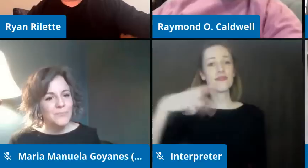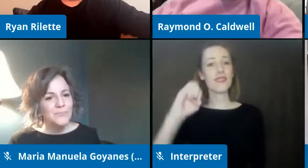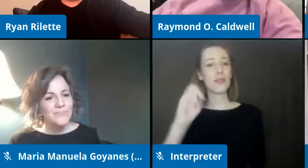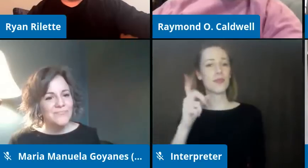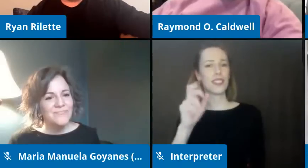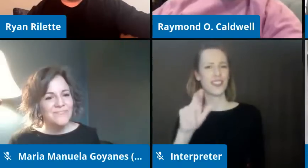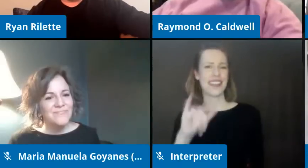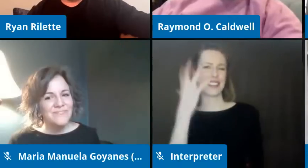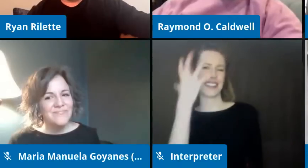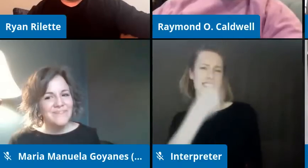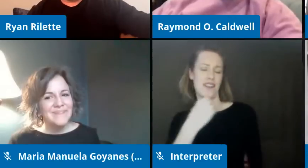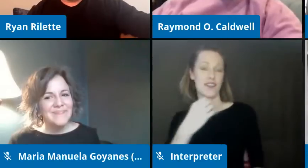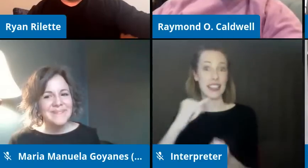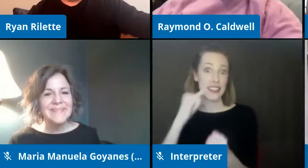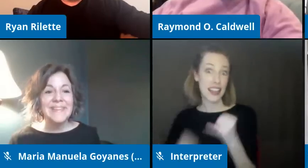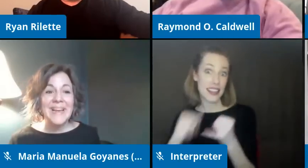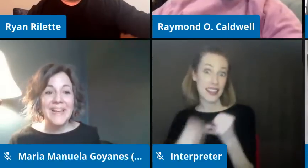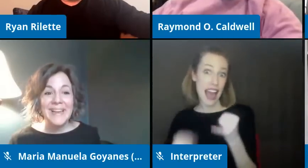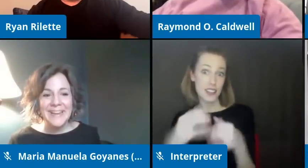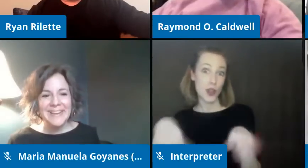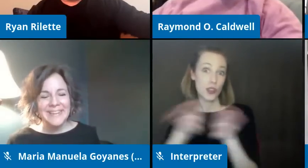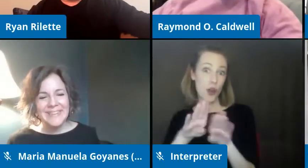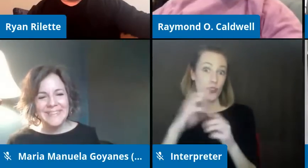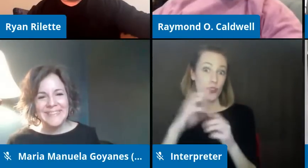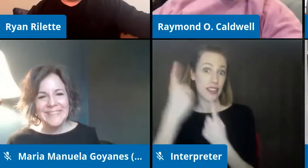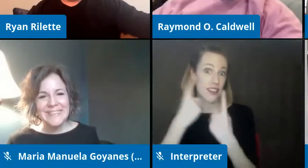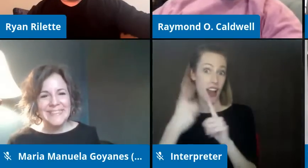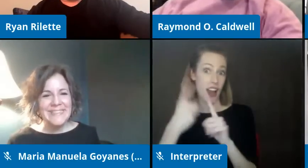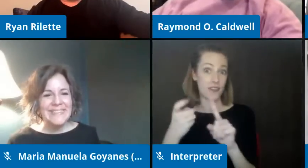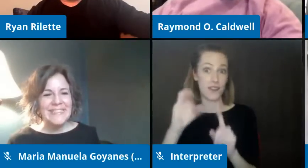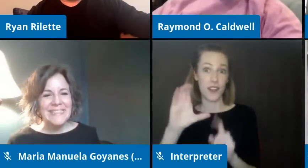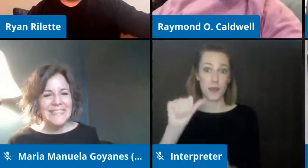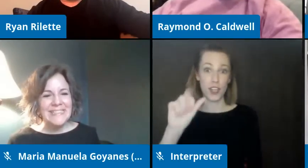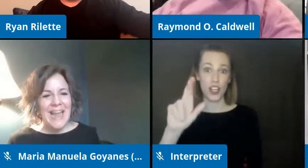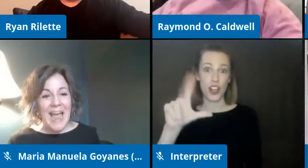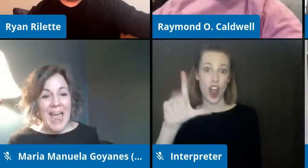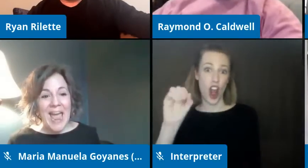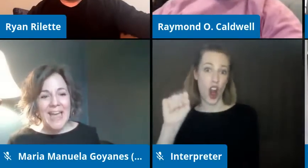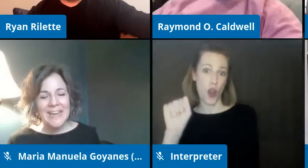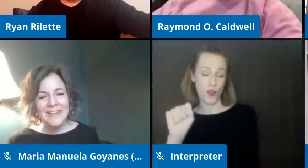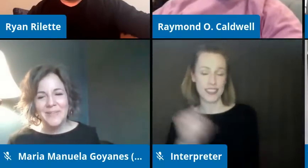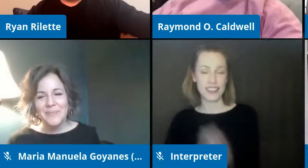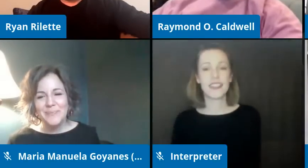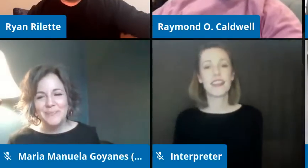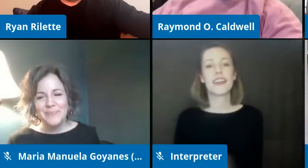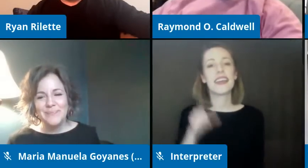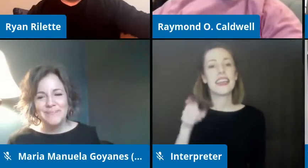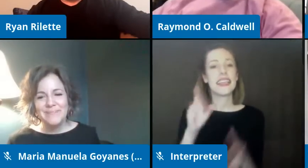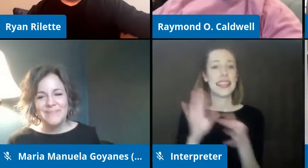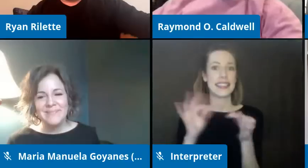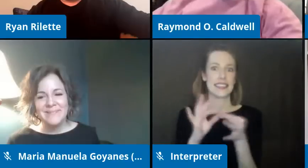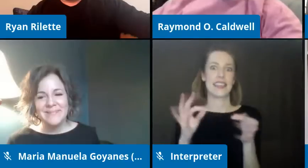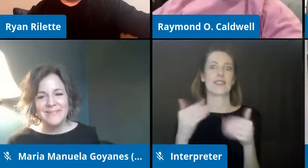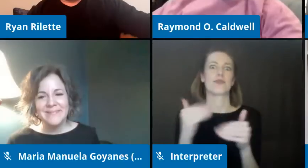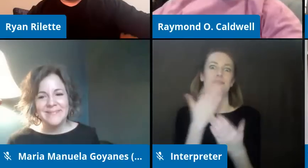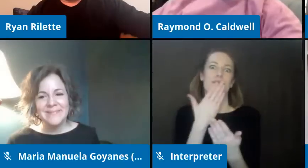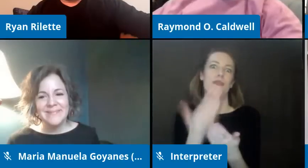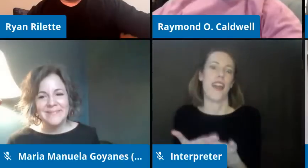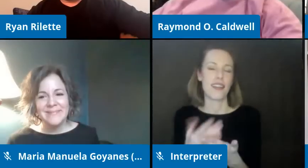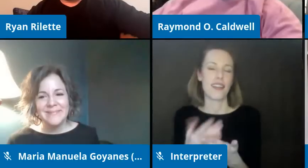from Carlos Velasquez. And he said, Carlos. He says it really well, and I endorse